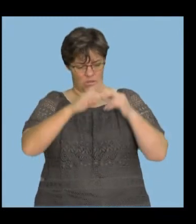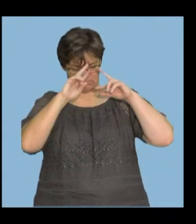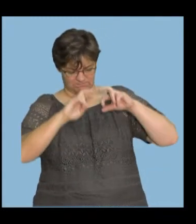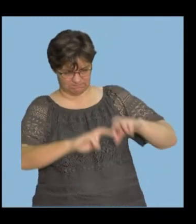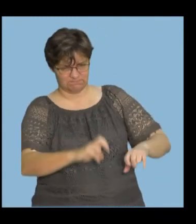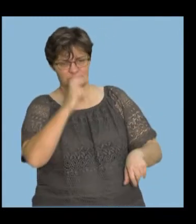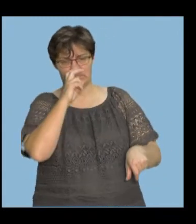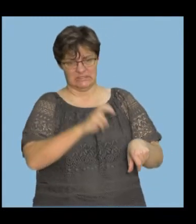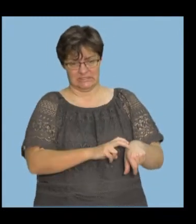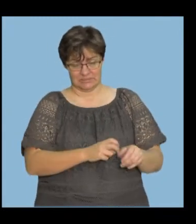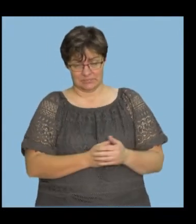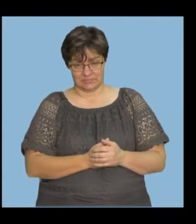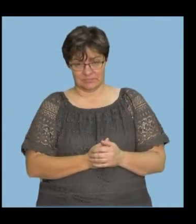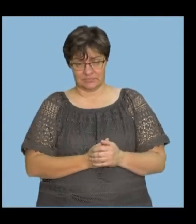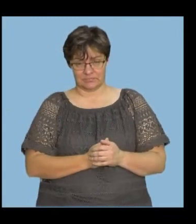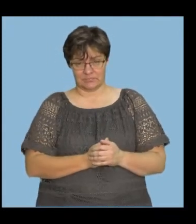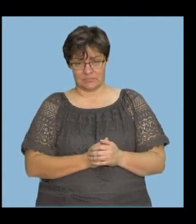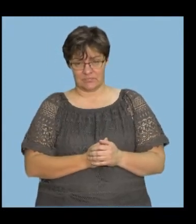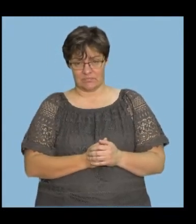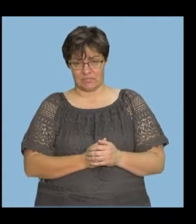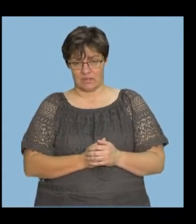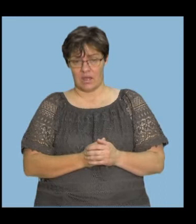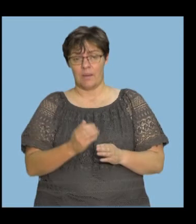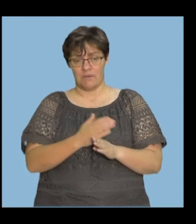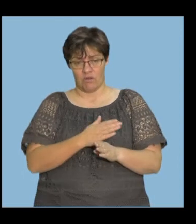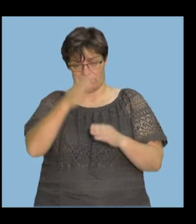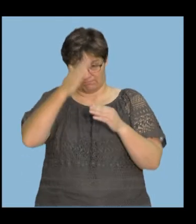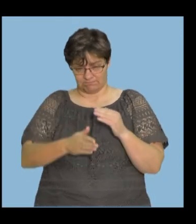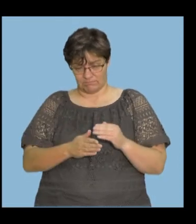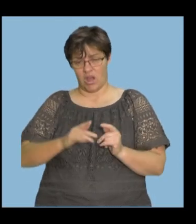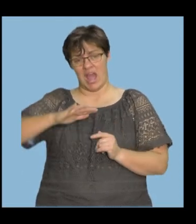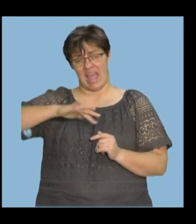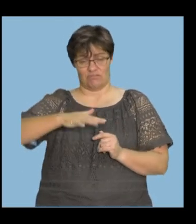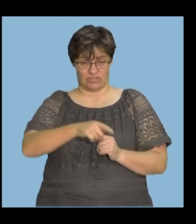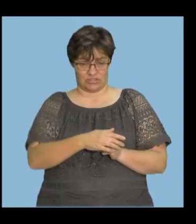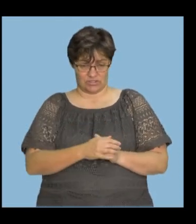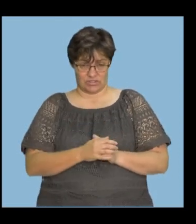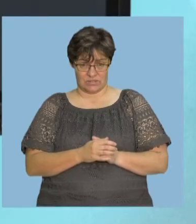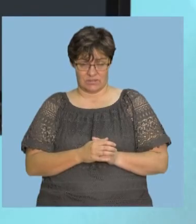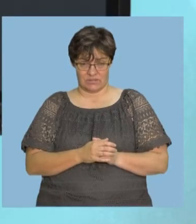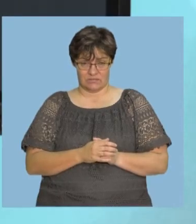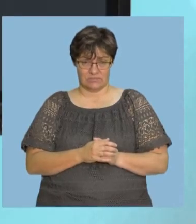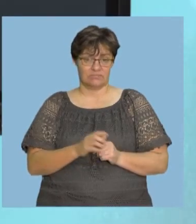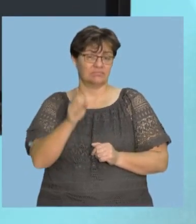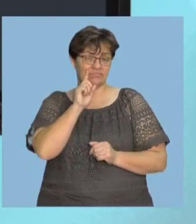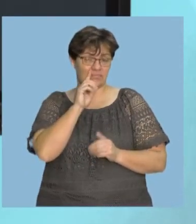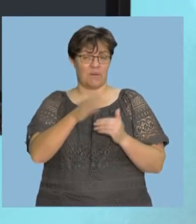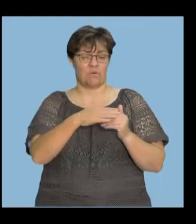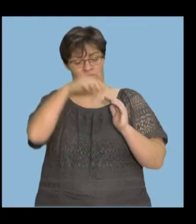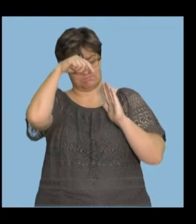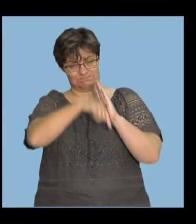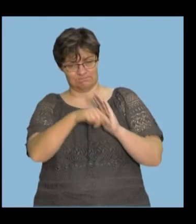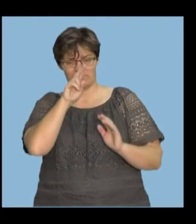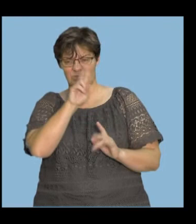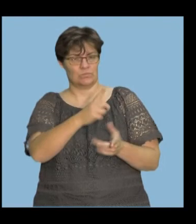exploration and see. I'm not going to conclude based on the average. Let's go more and see what we can